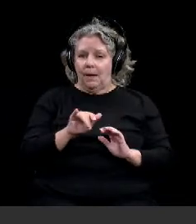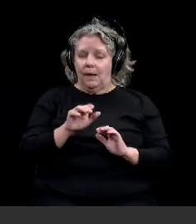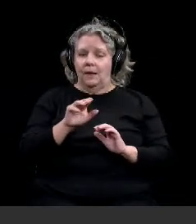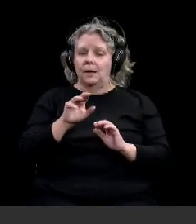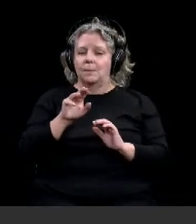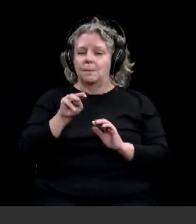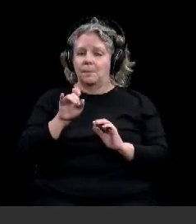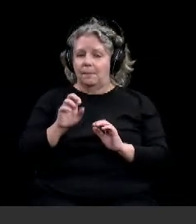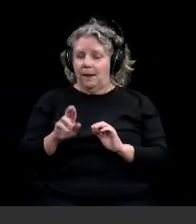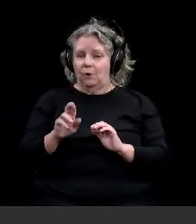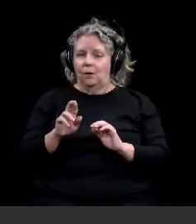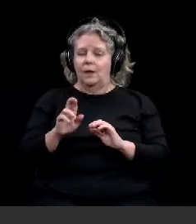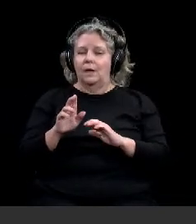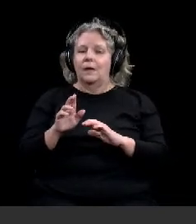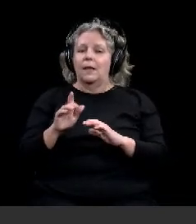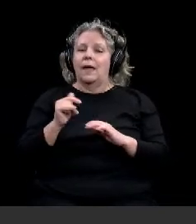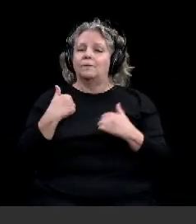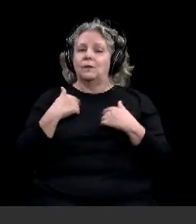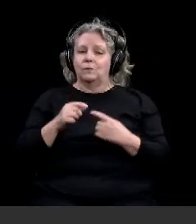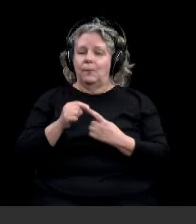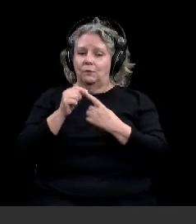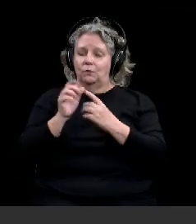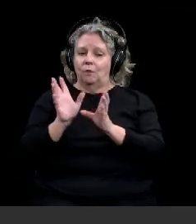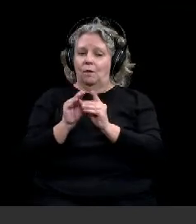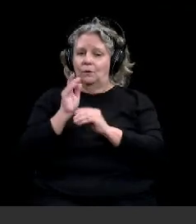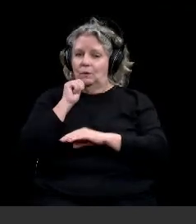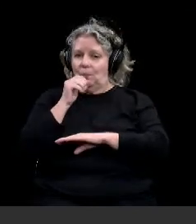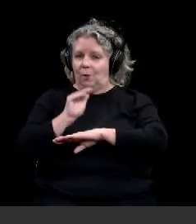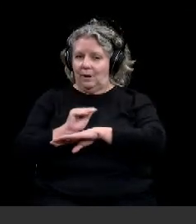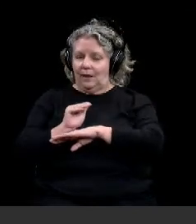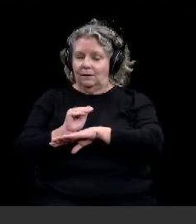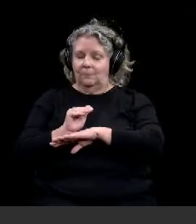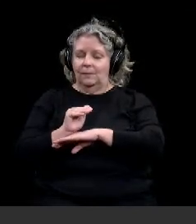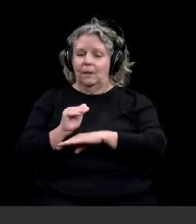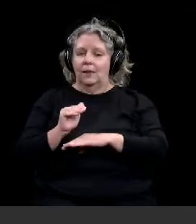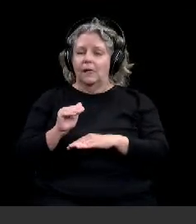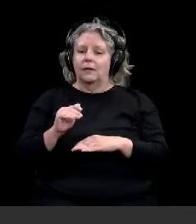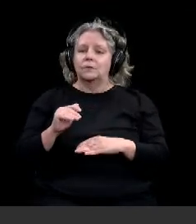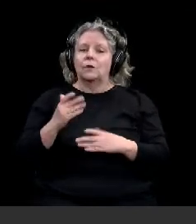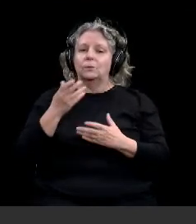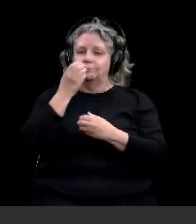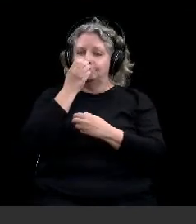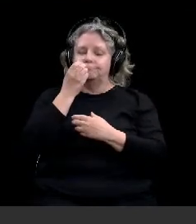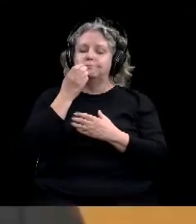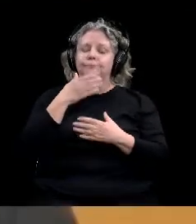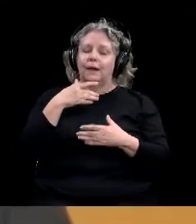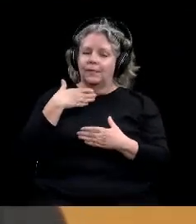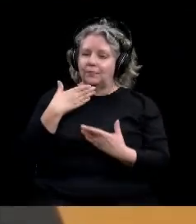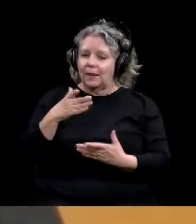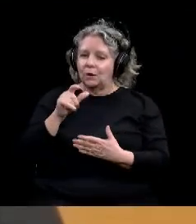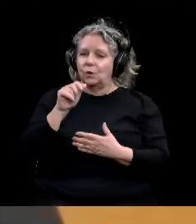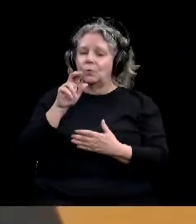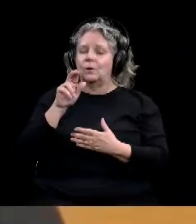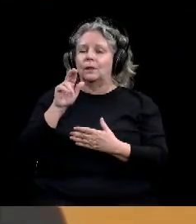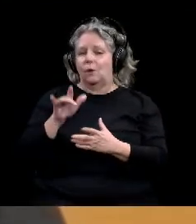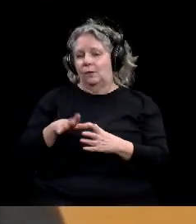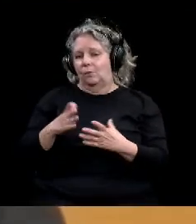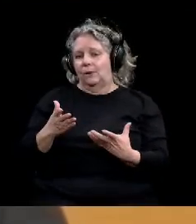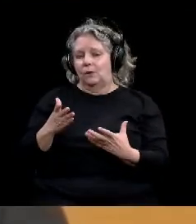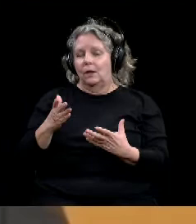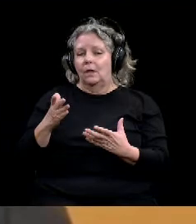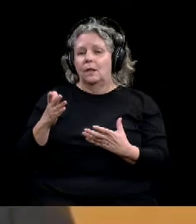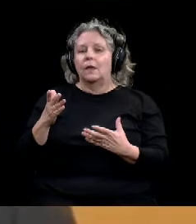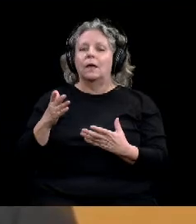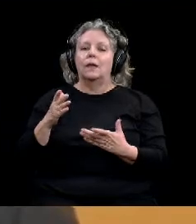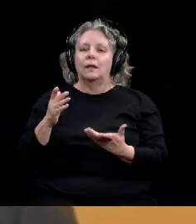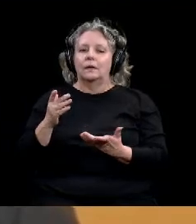away. Yes, sir, Larry. Thank you so much. Para ayudar a nuestros ciudadanos que hablan español a saber lo que se dice durante esta